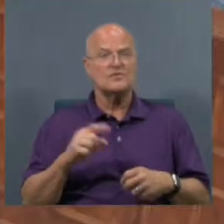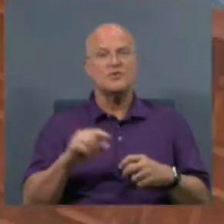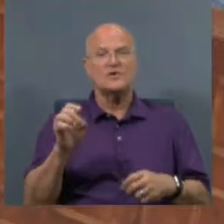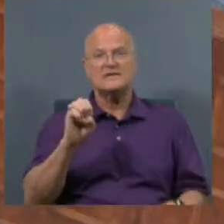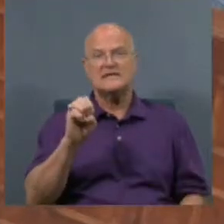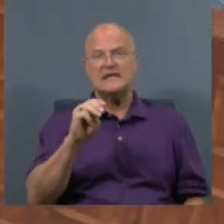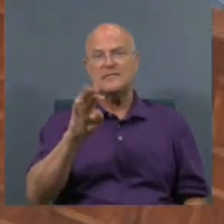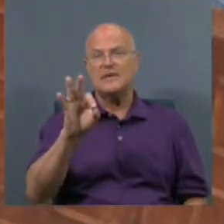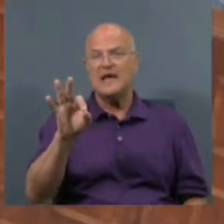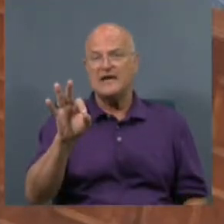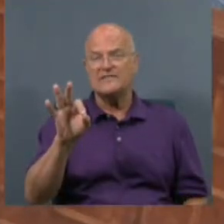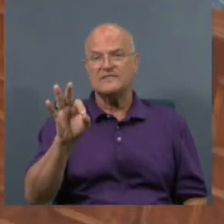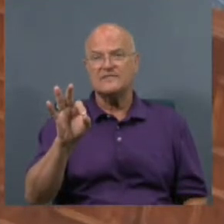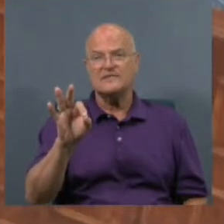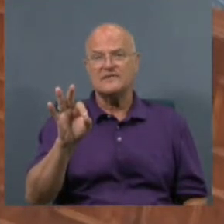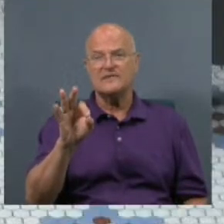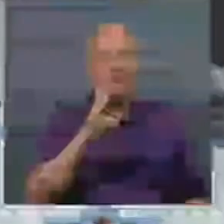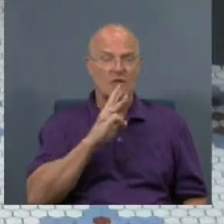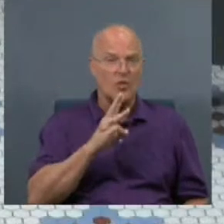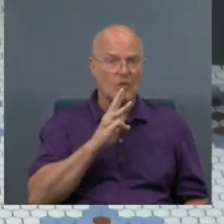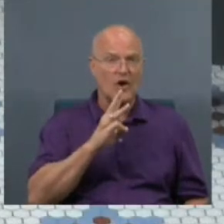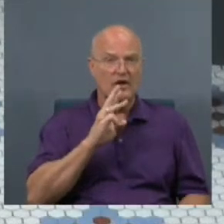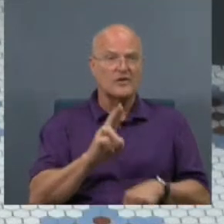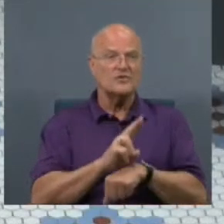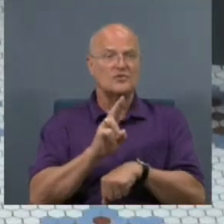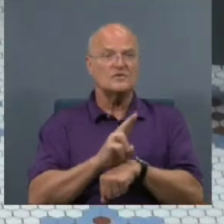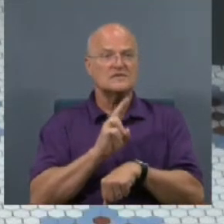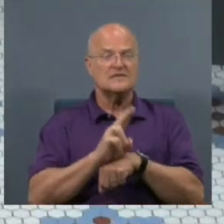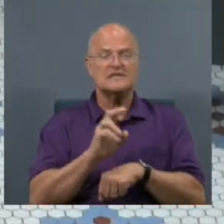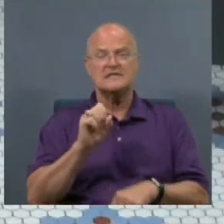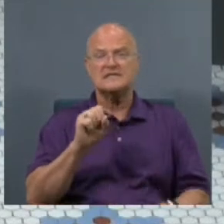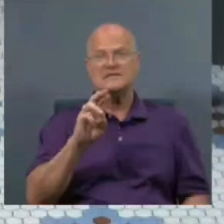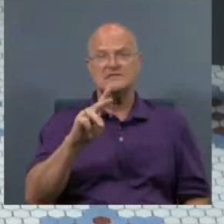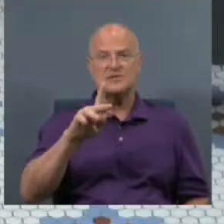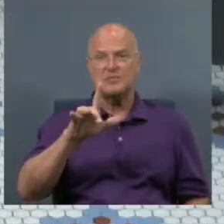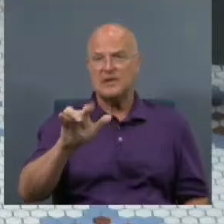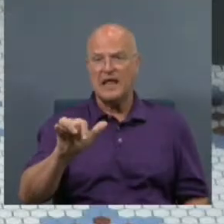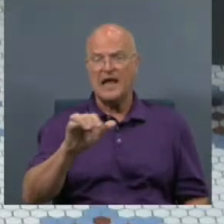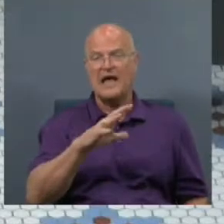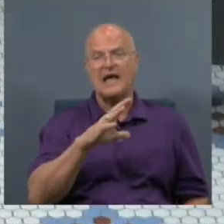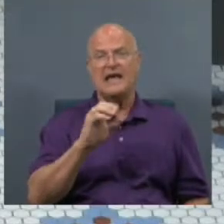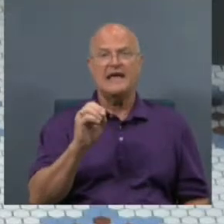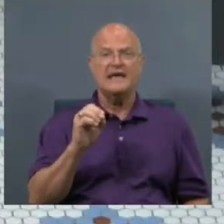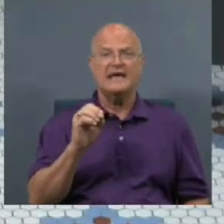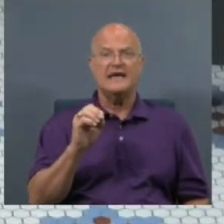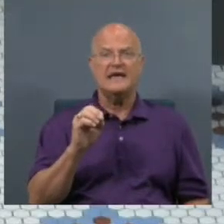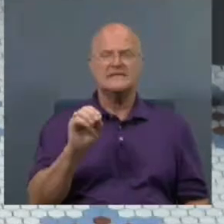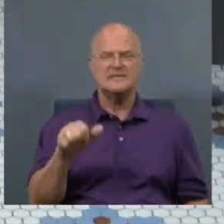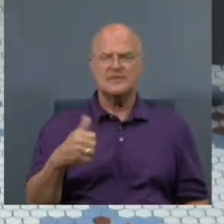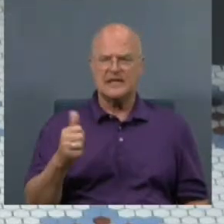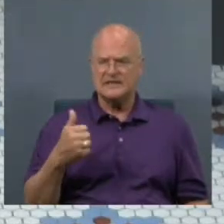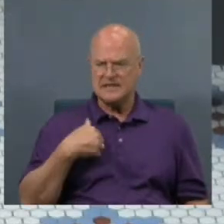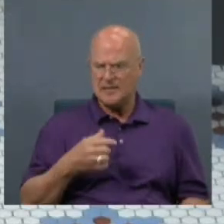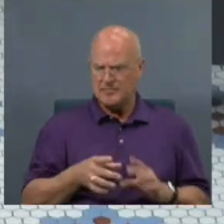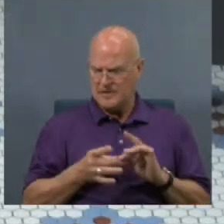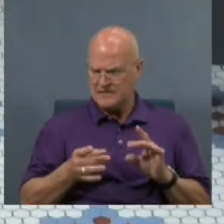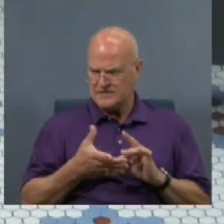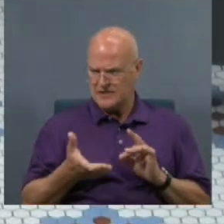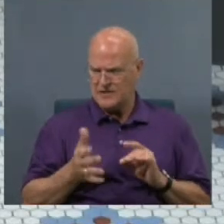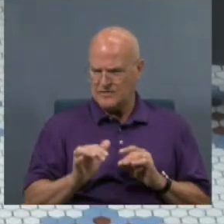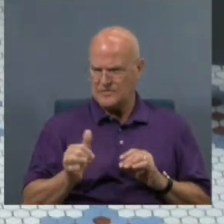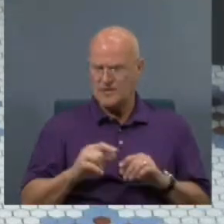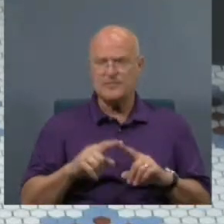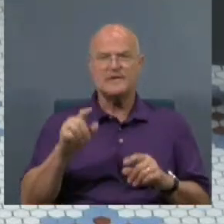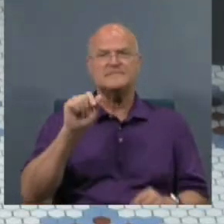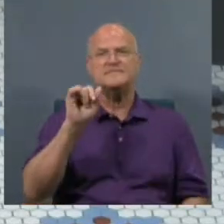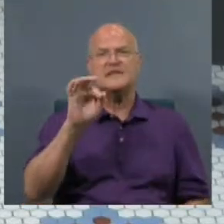EMF, like I said, the water supply, and there was something else I mentioned in there as well.